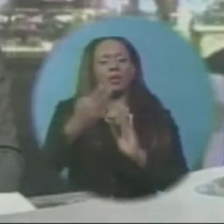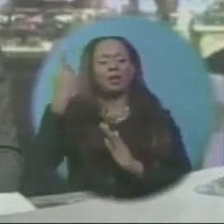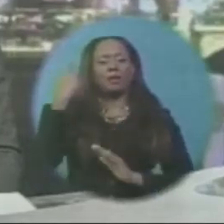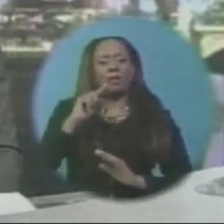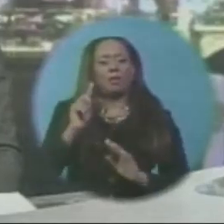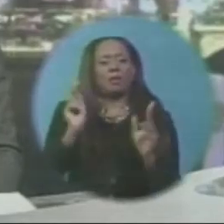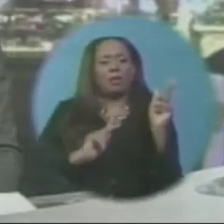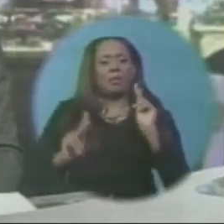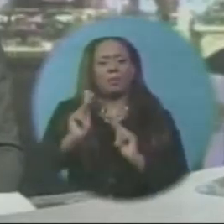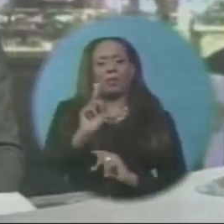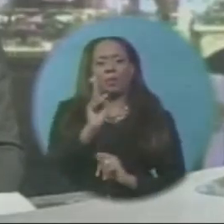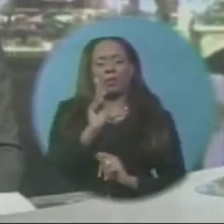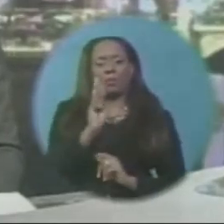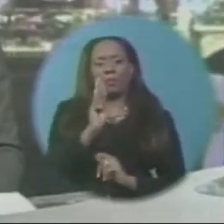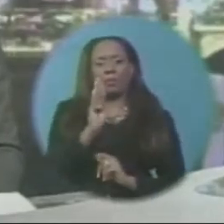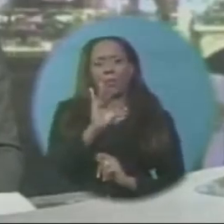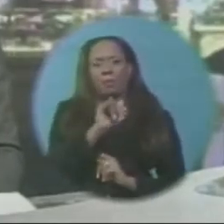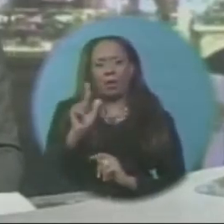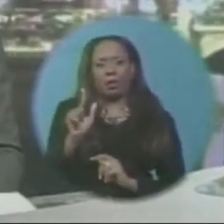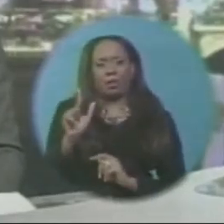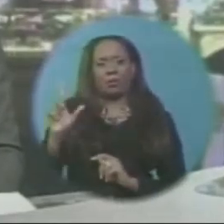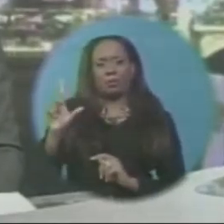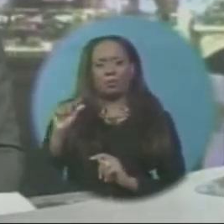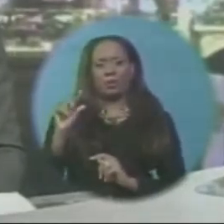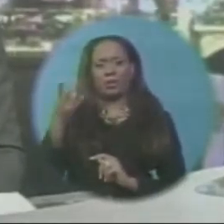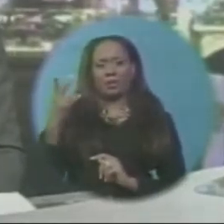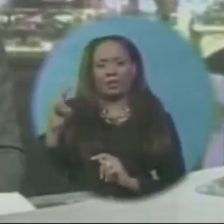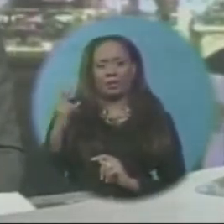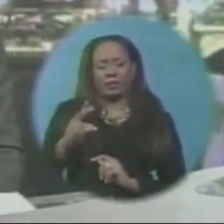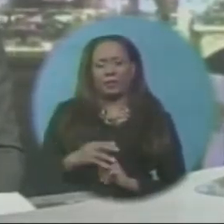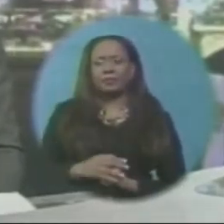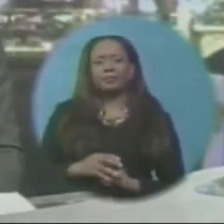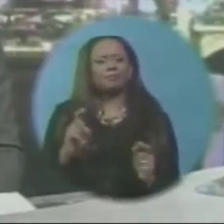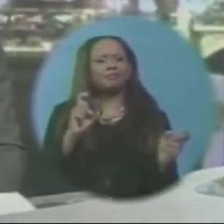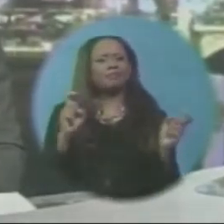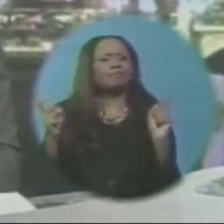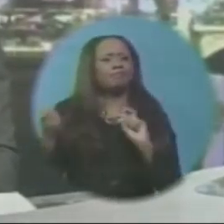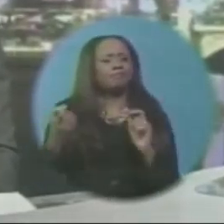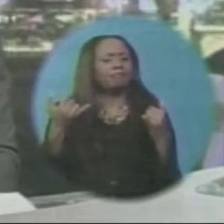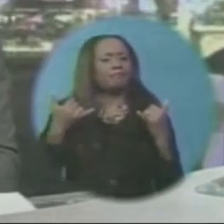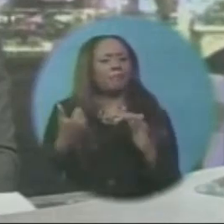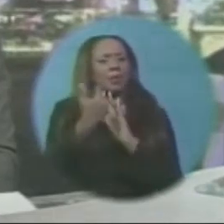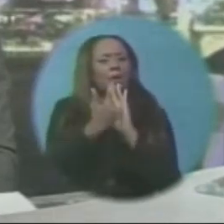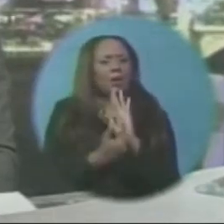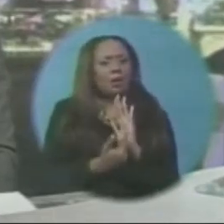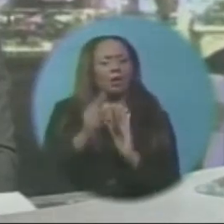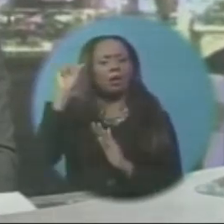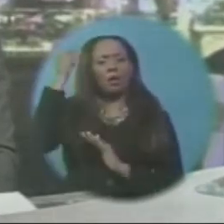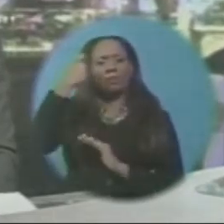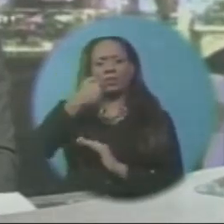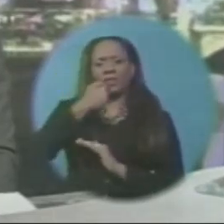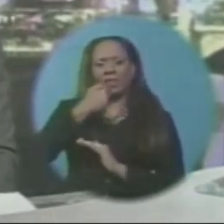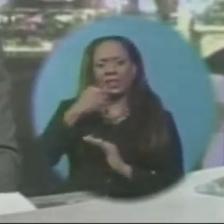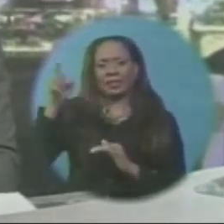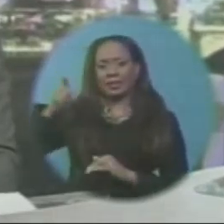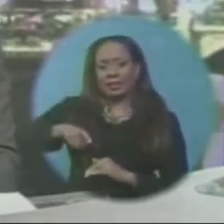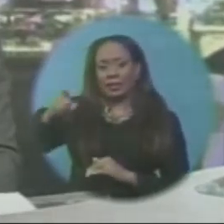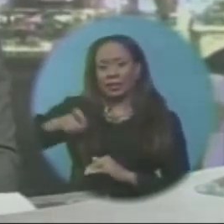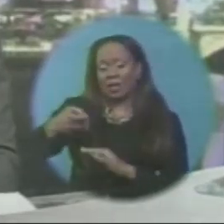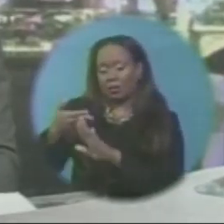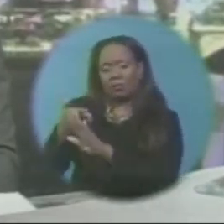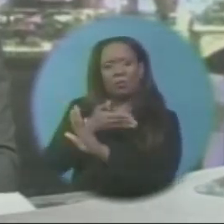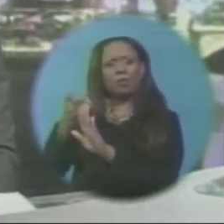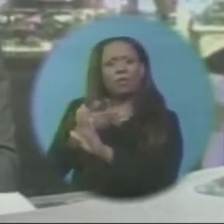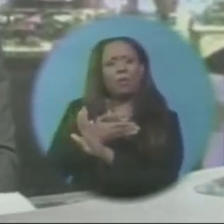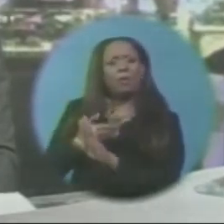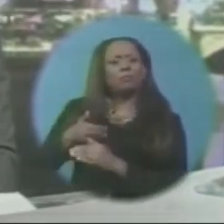Bill 2017. It amends the existing legislation that government legislators said was necessary ahead of the next general